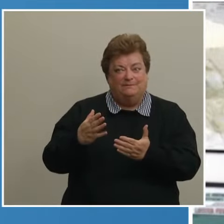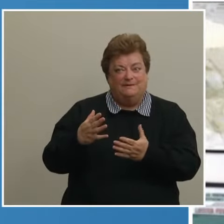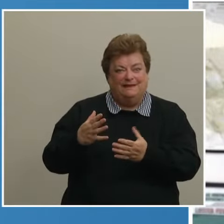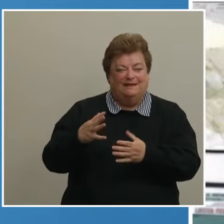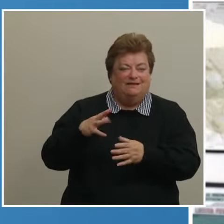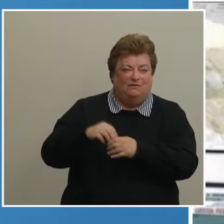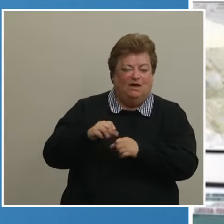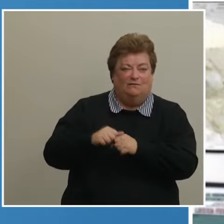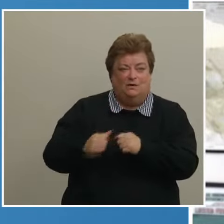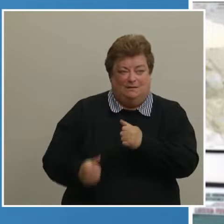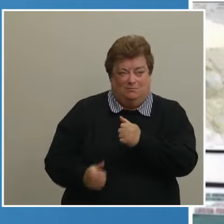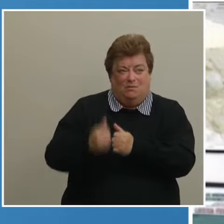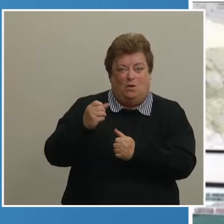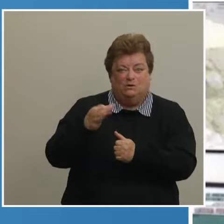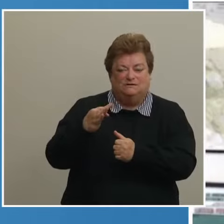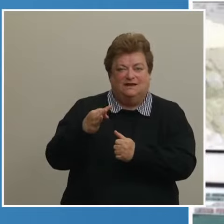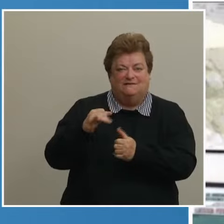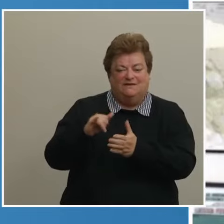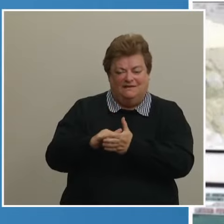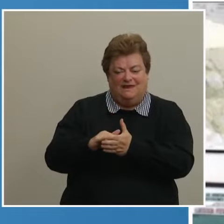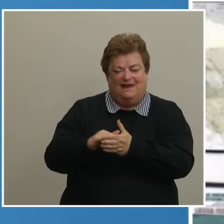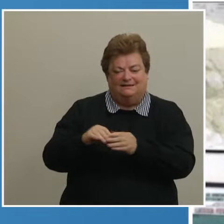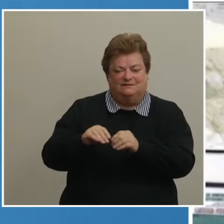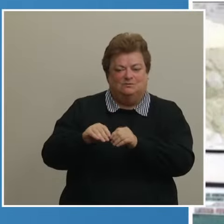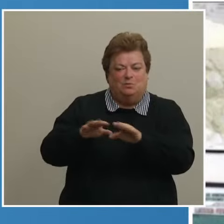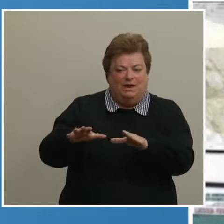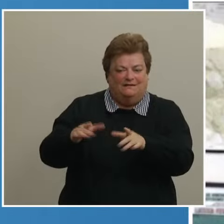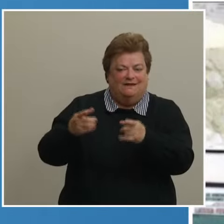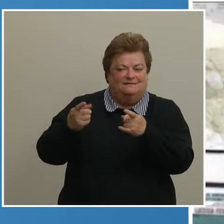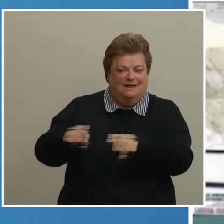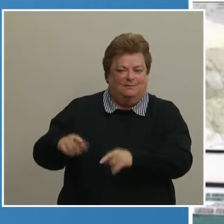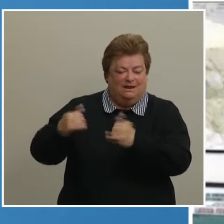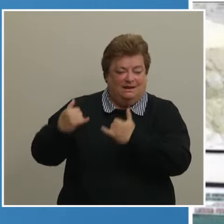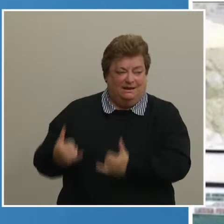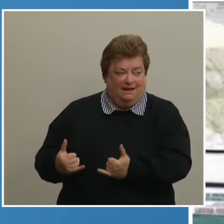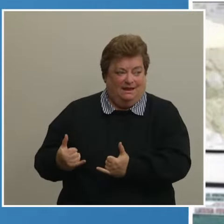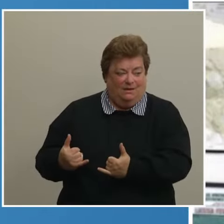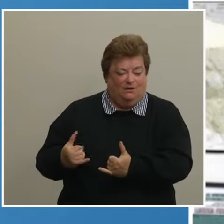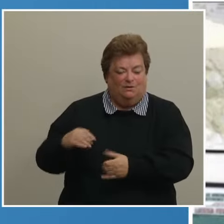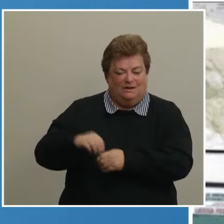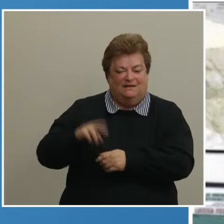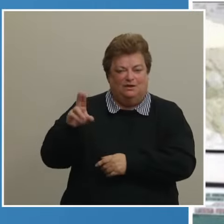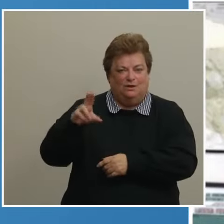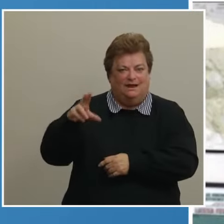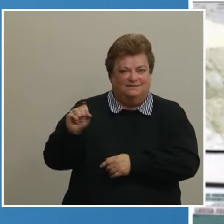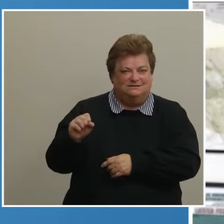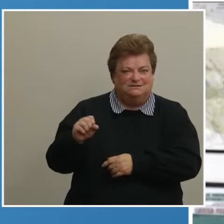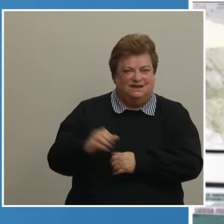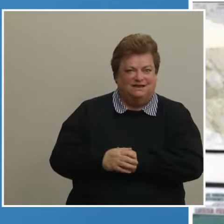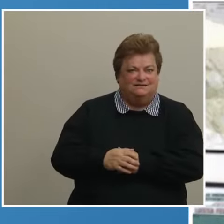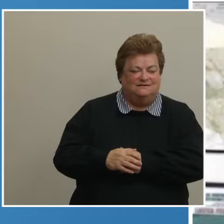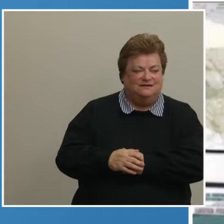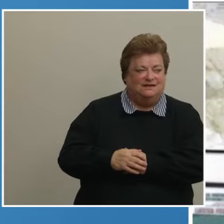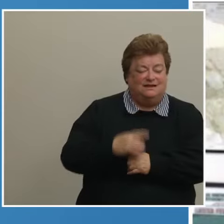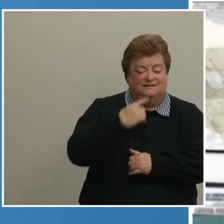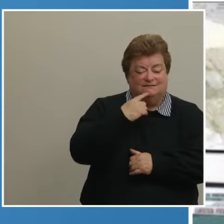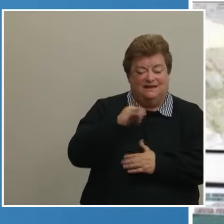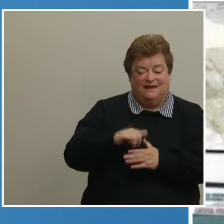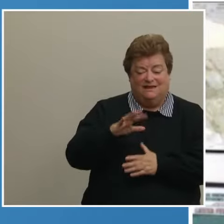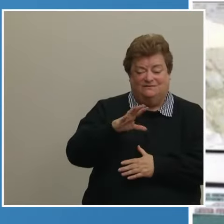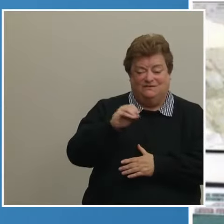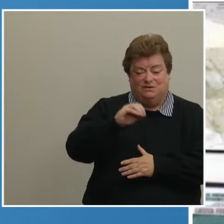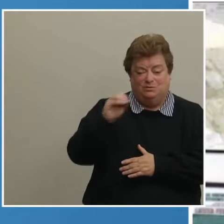of circulating viruses, coronaviruses causing COVID-19 in the United States. That's to say that over 50%